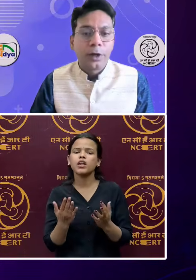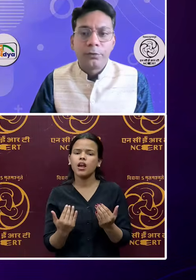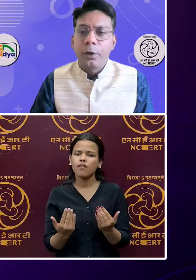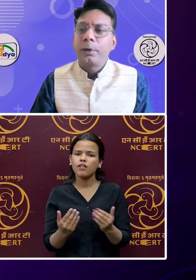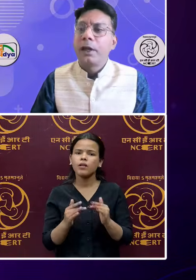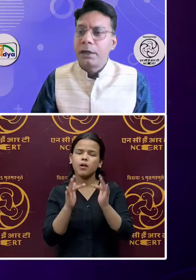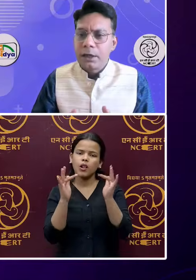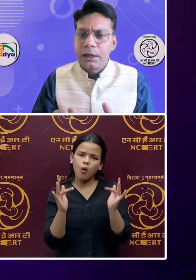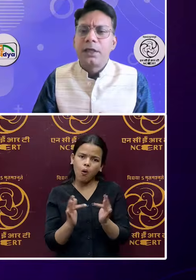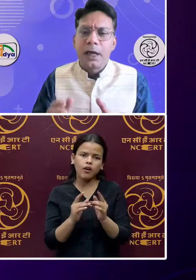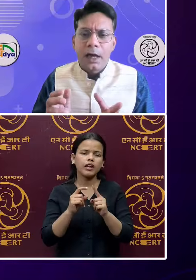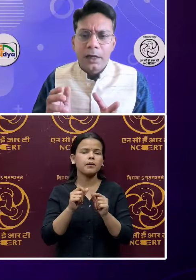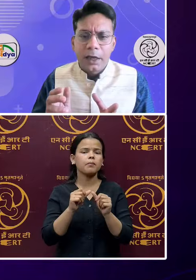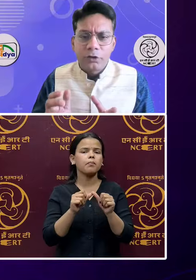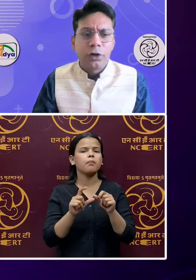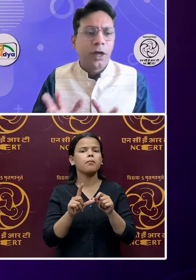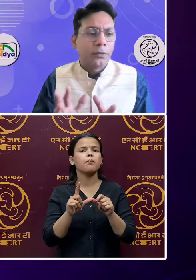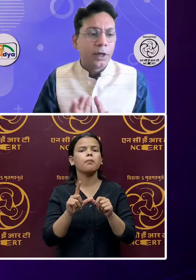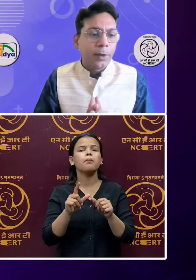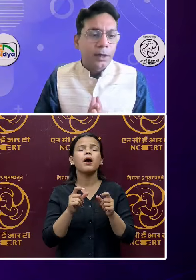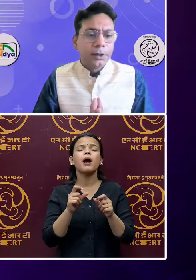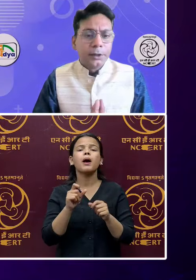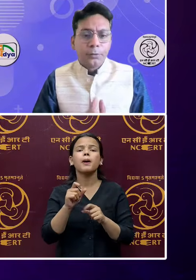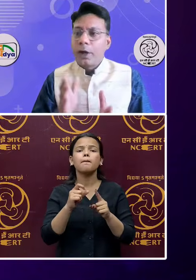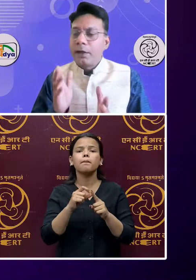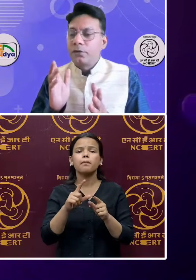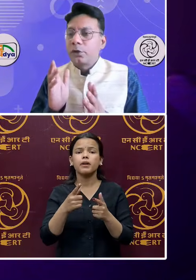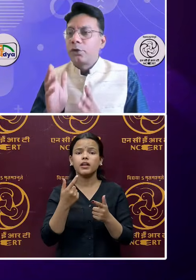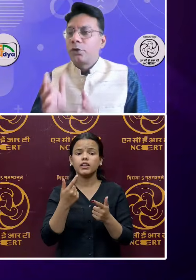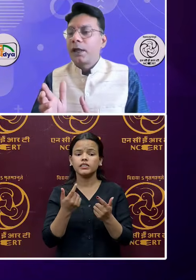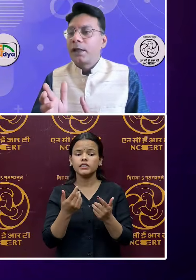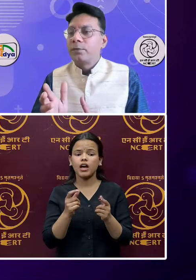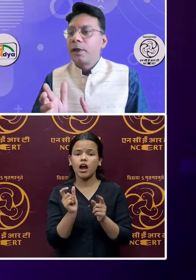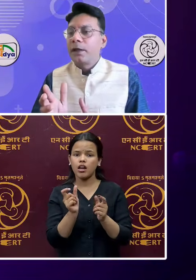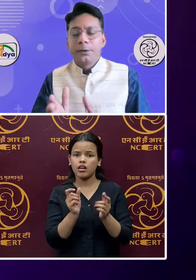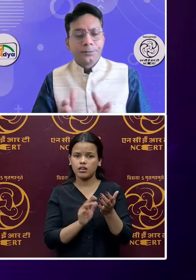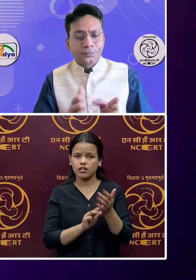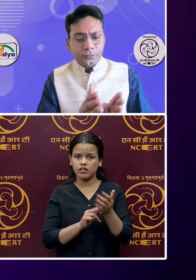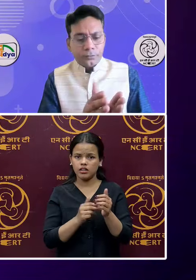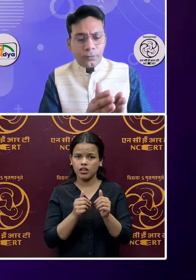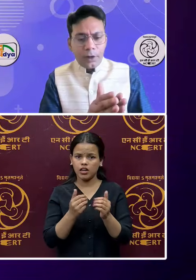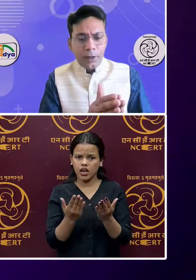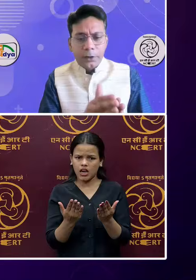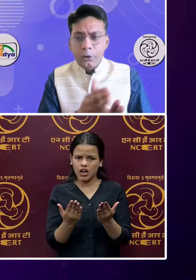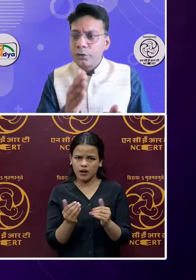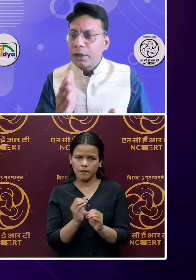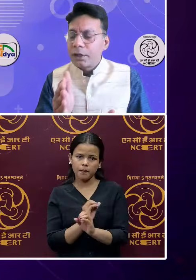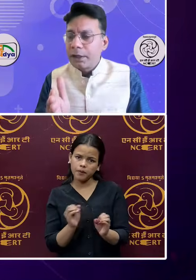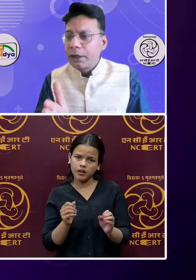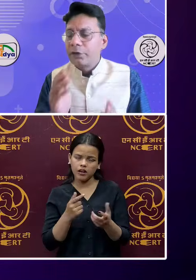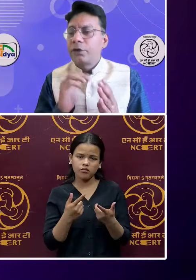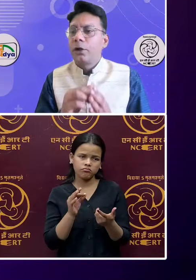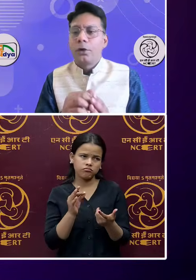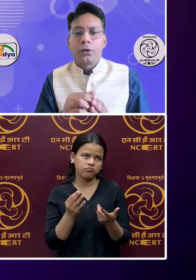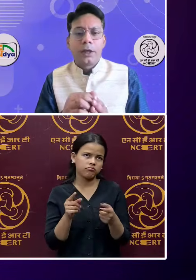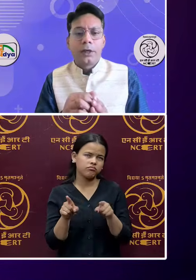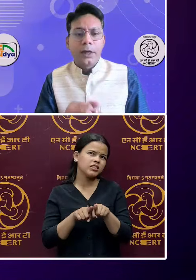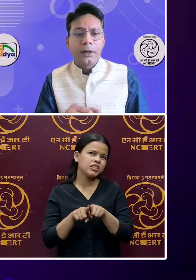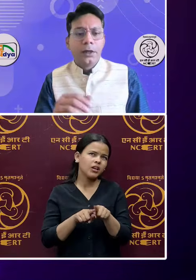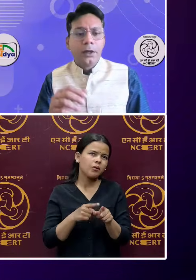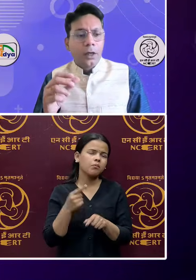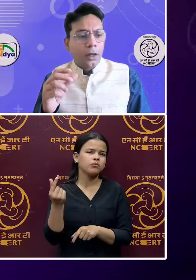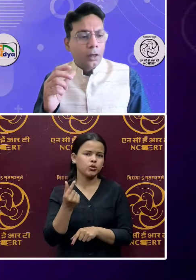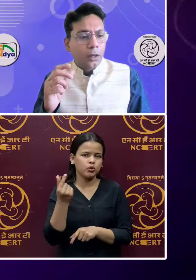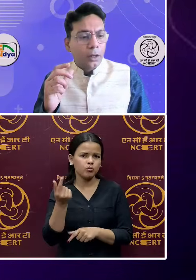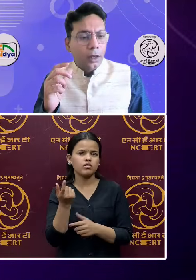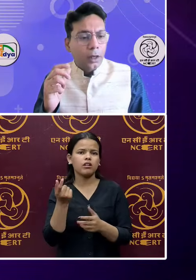course platform, and indeed they are actually available. So IT security arrangement like user authentication login,